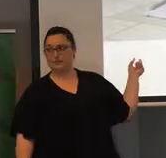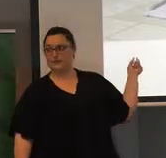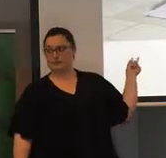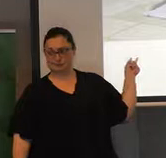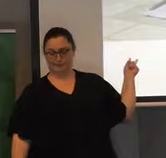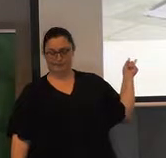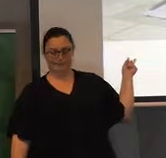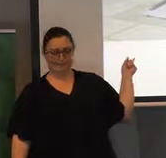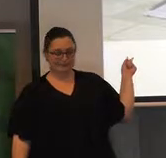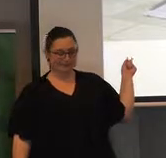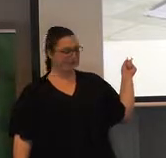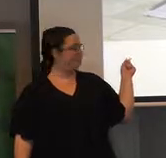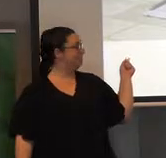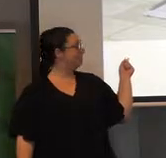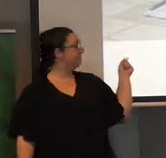Here's another one.